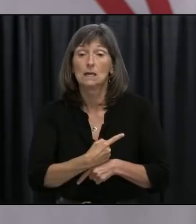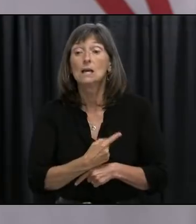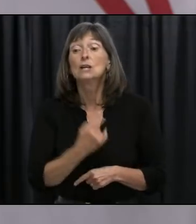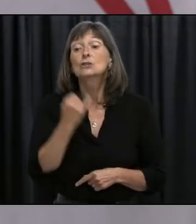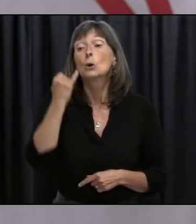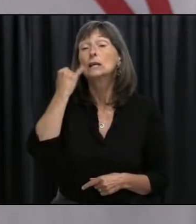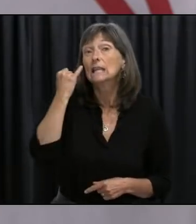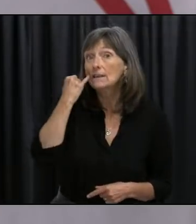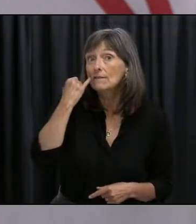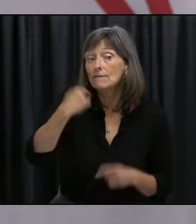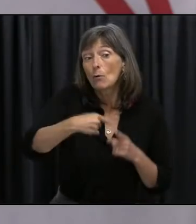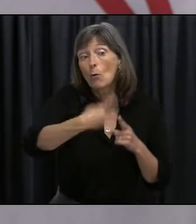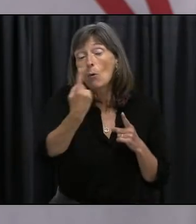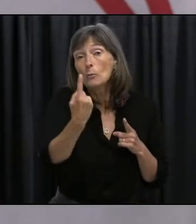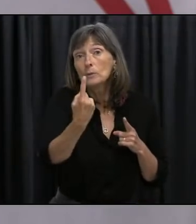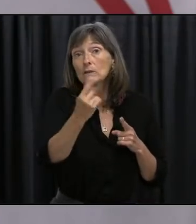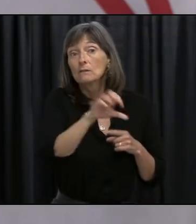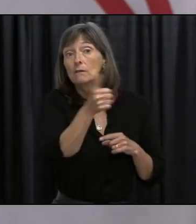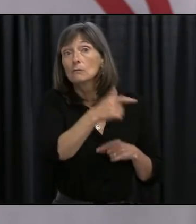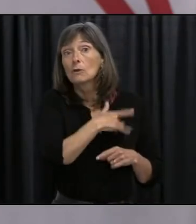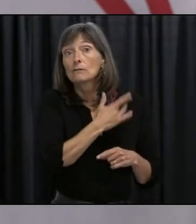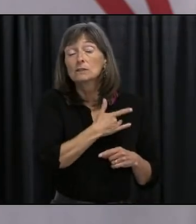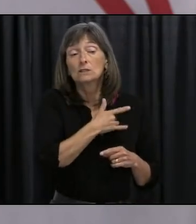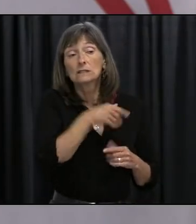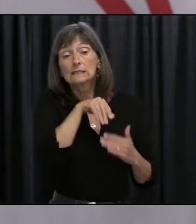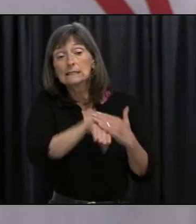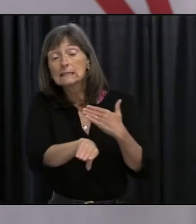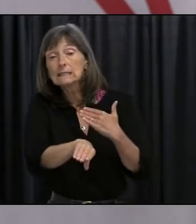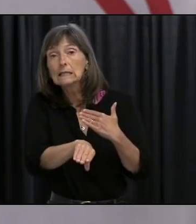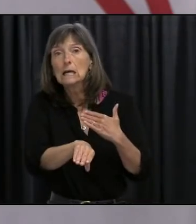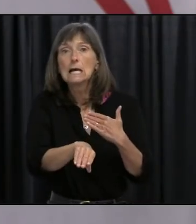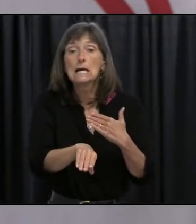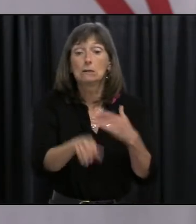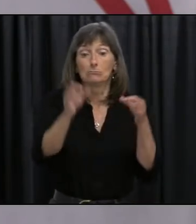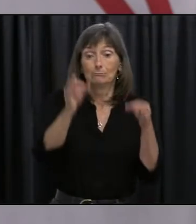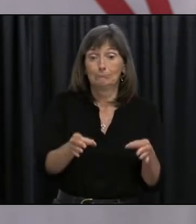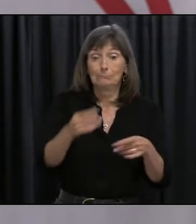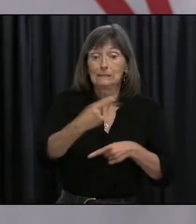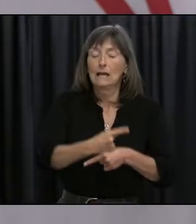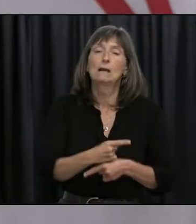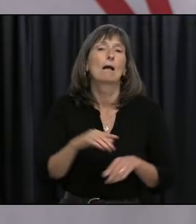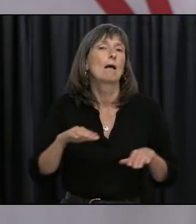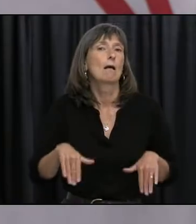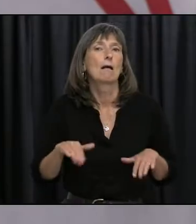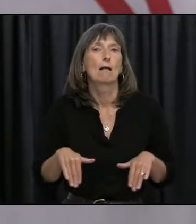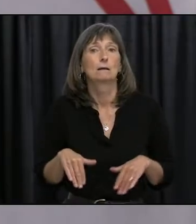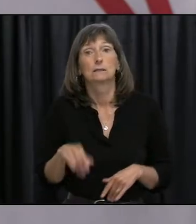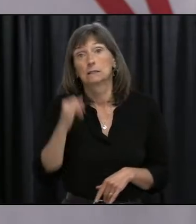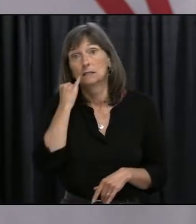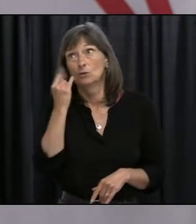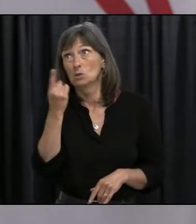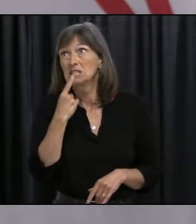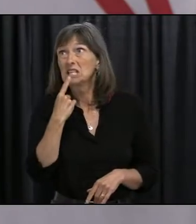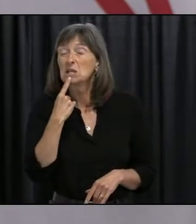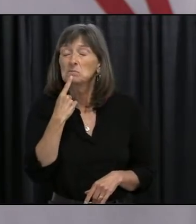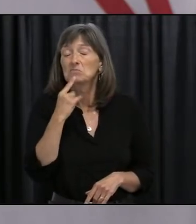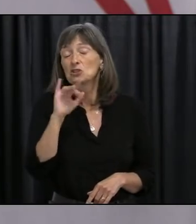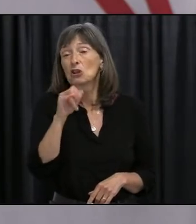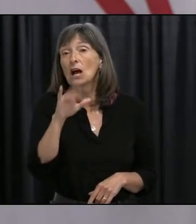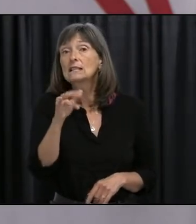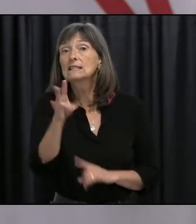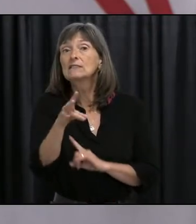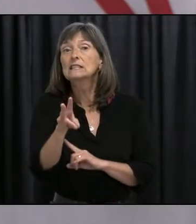we would open up to outside of Atlantic Canada. So to want to be saying that, it's July 17th, that would have been the